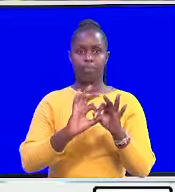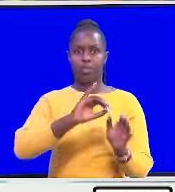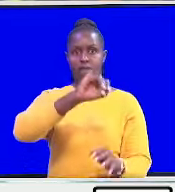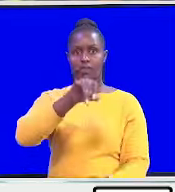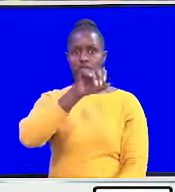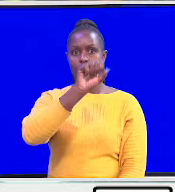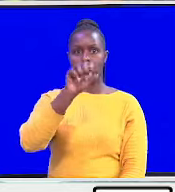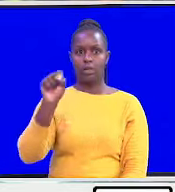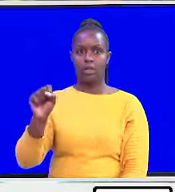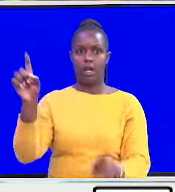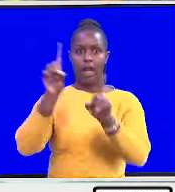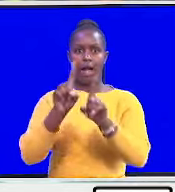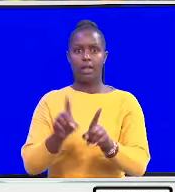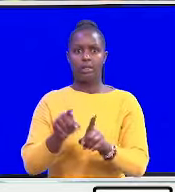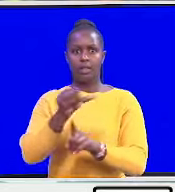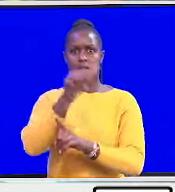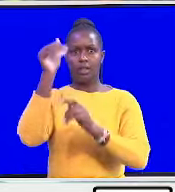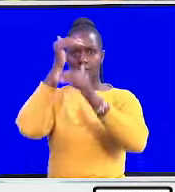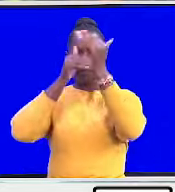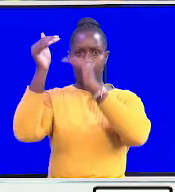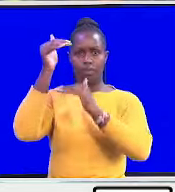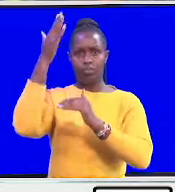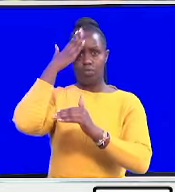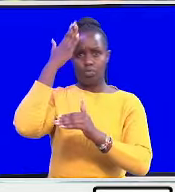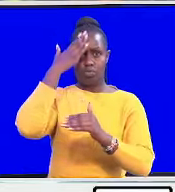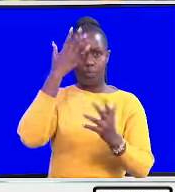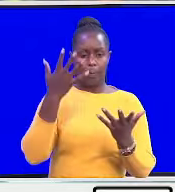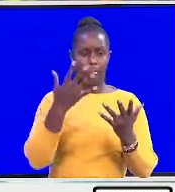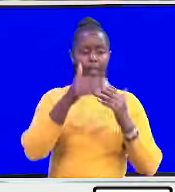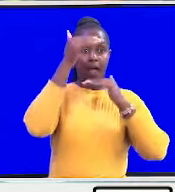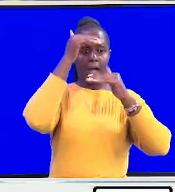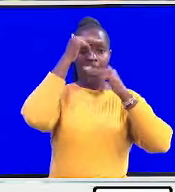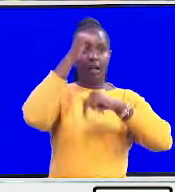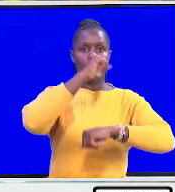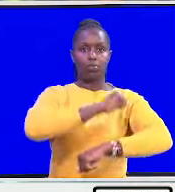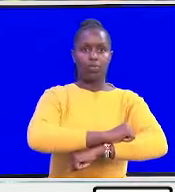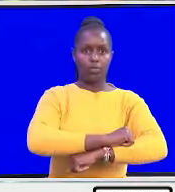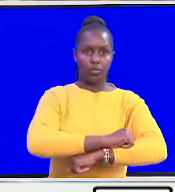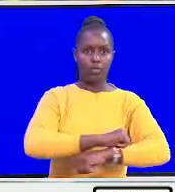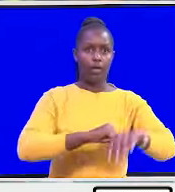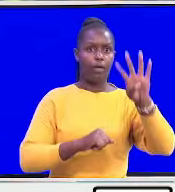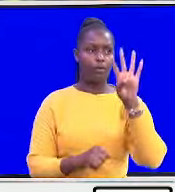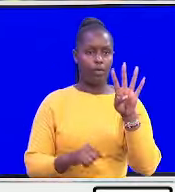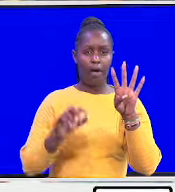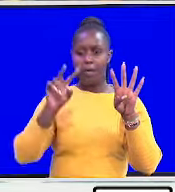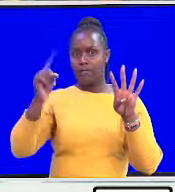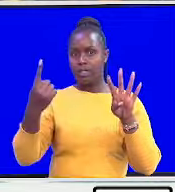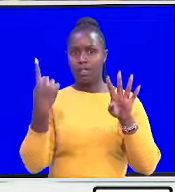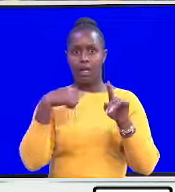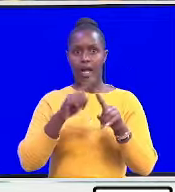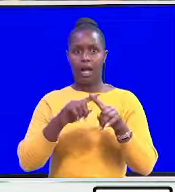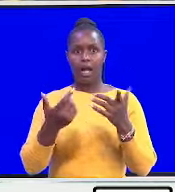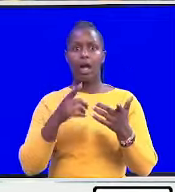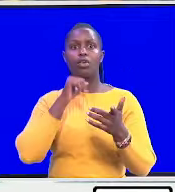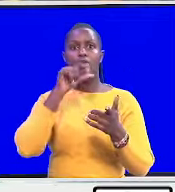and the rest of secondary. You know, secondary years are four. So the first two are put aside, away